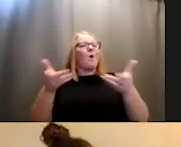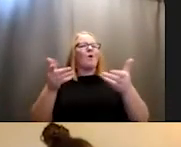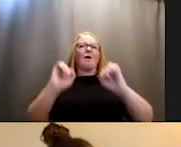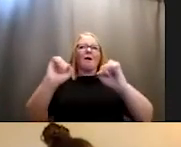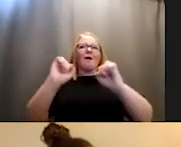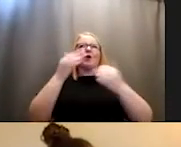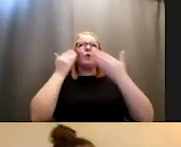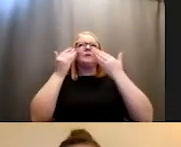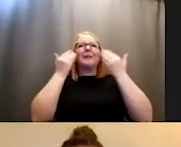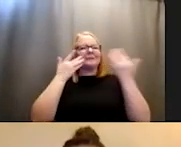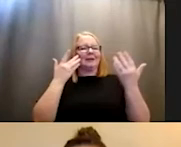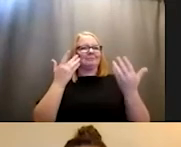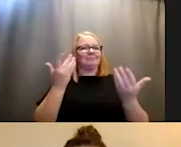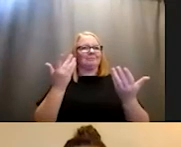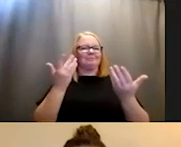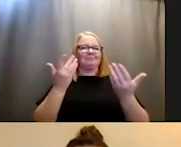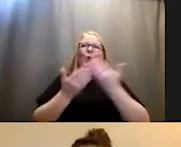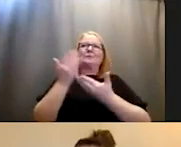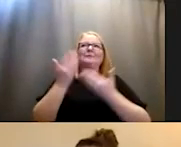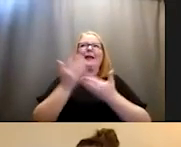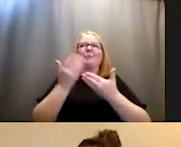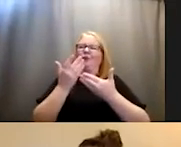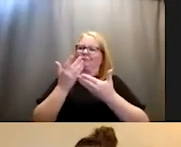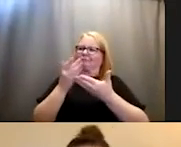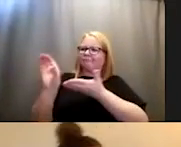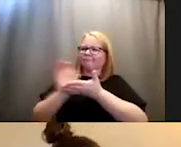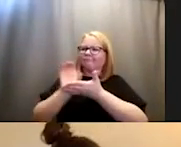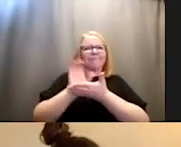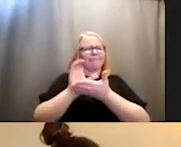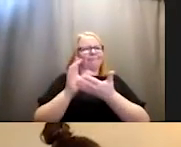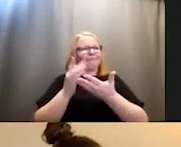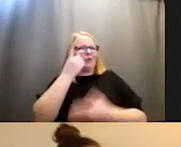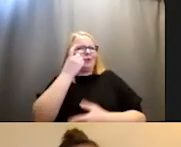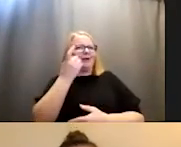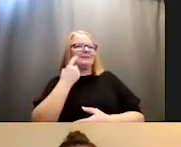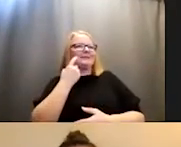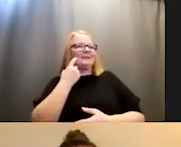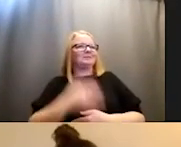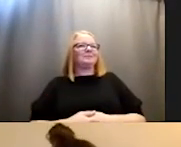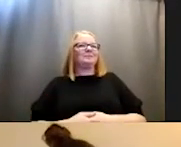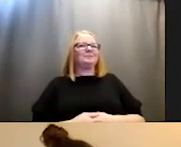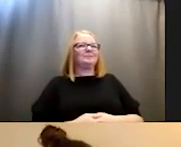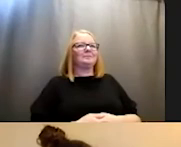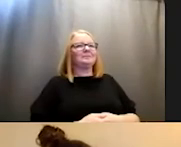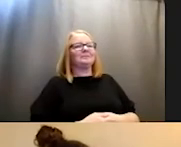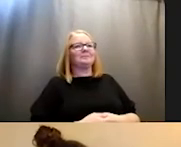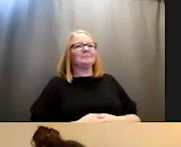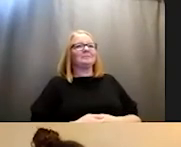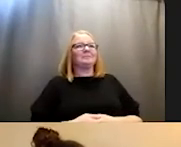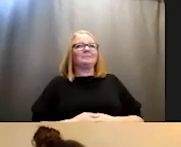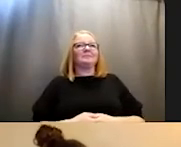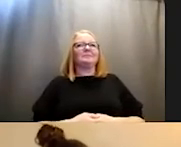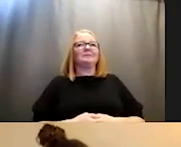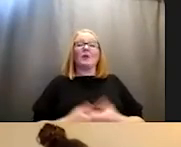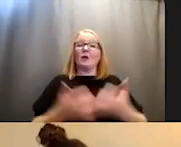if like contemporary endorsements today from models. In order to get a sense of